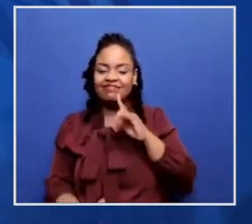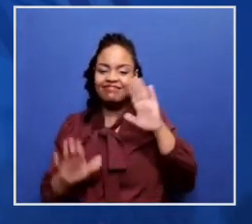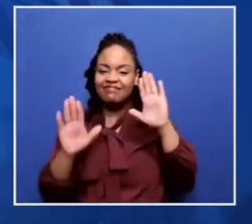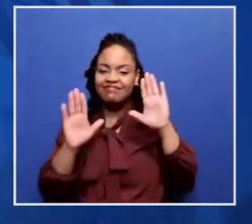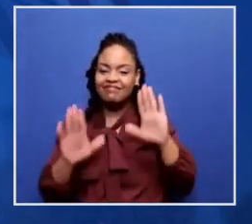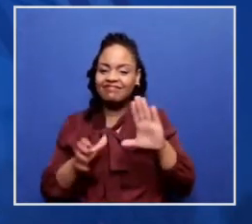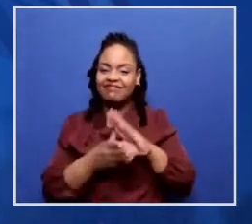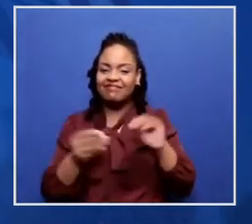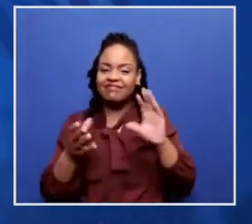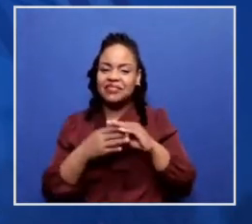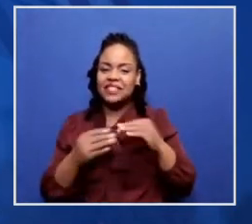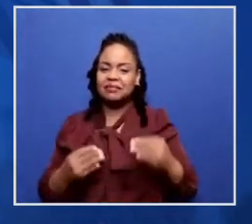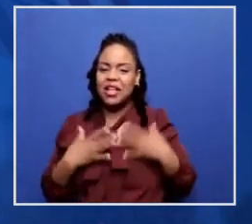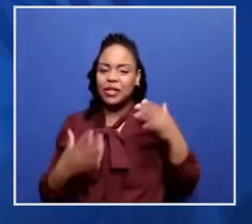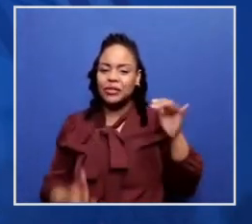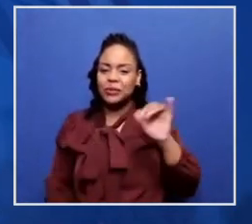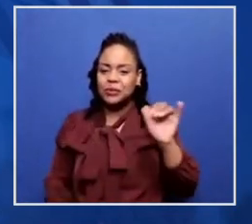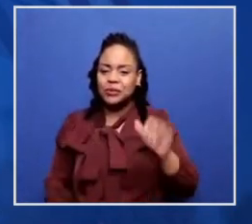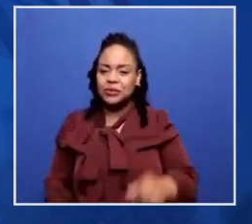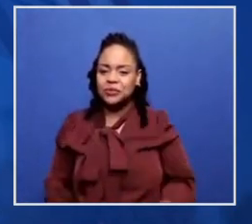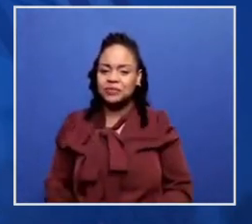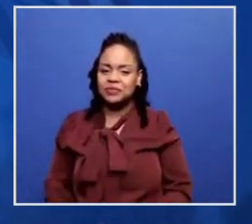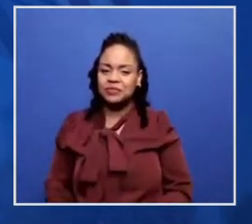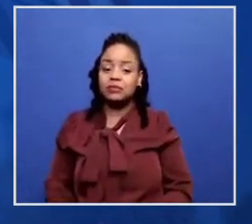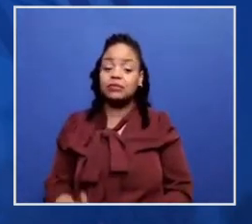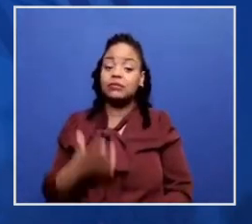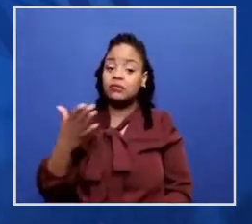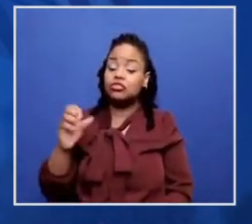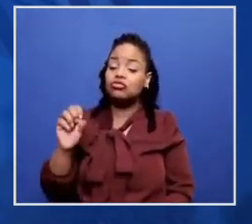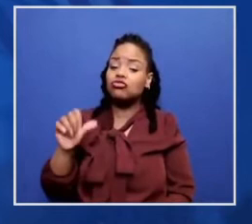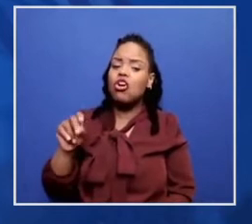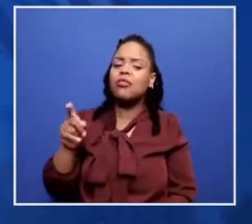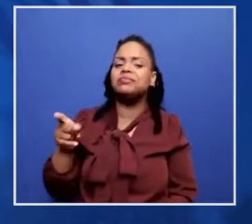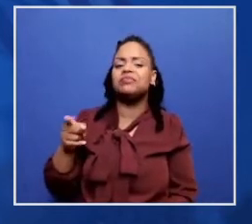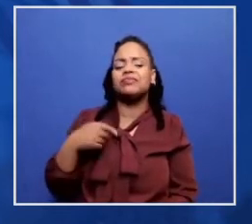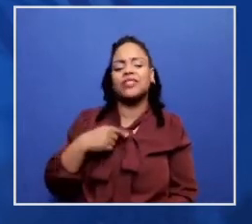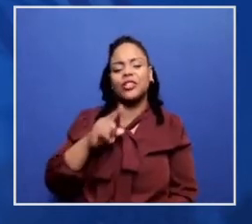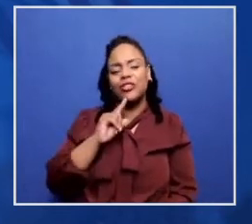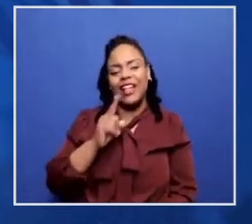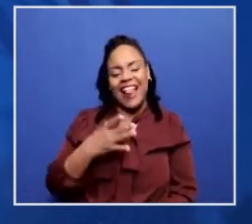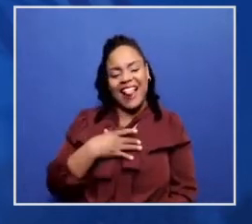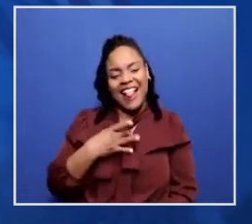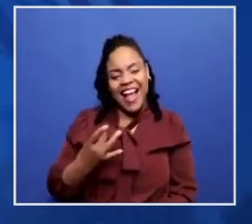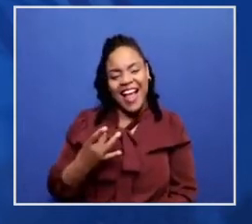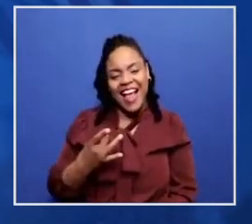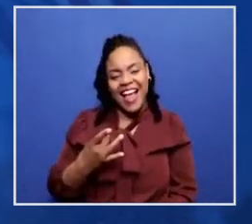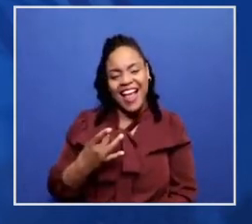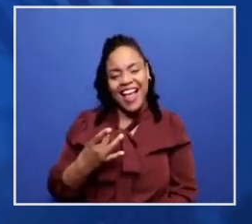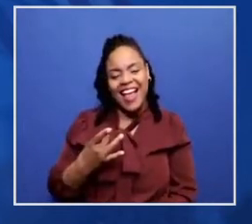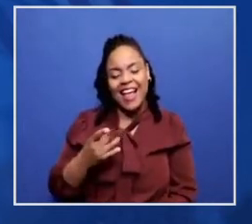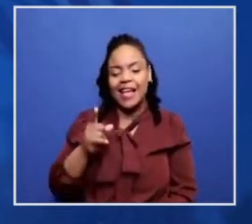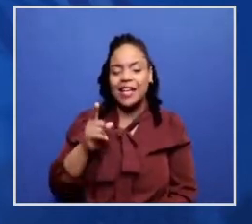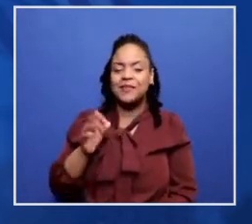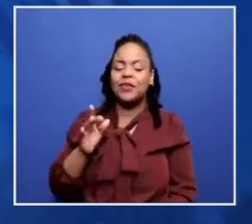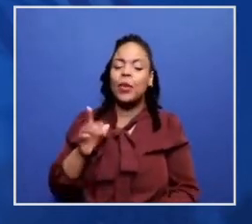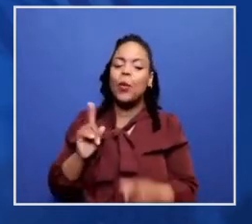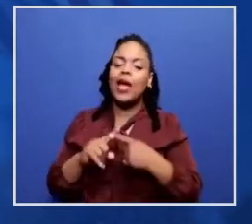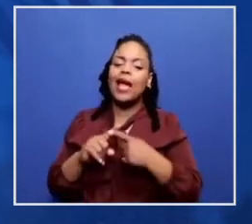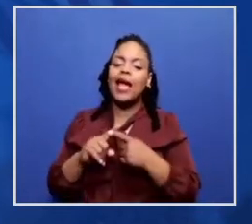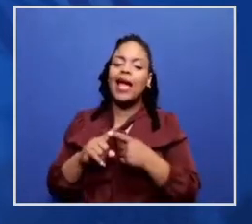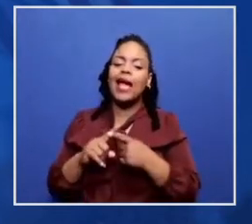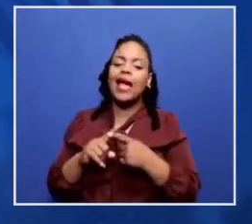Sean, you know what? I especially enjoy hearing when elected officials share their love of country,